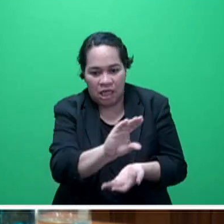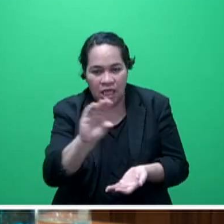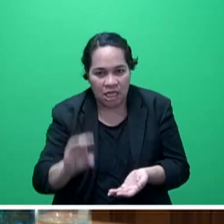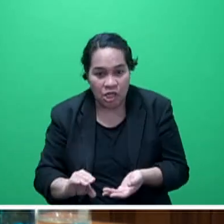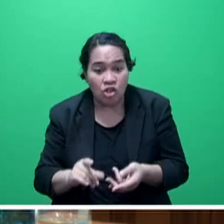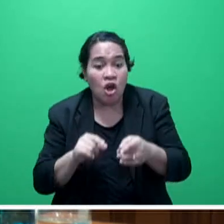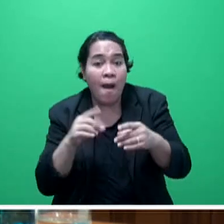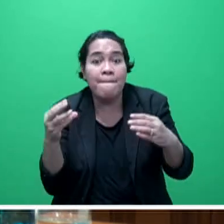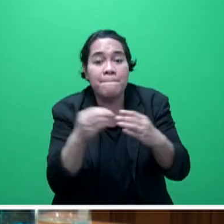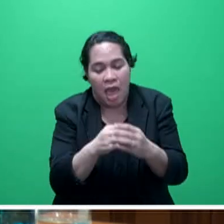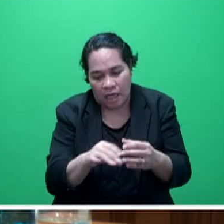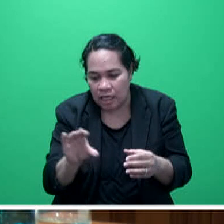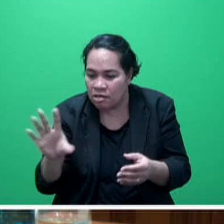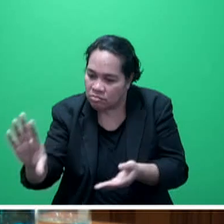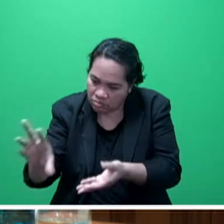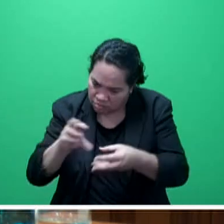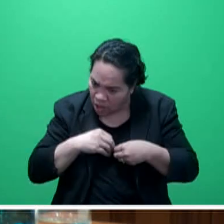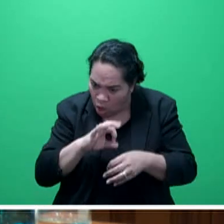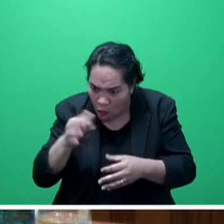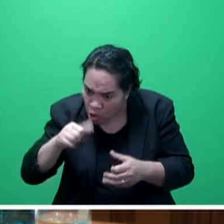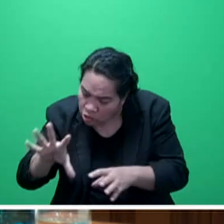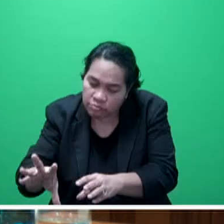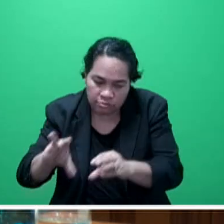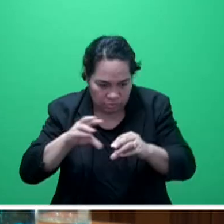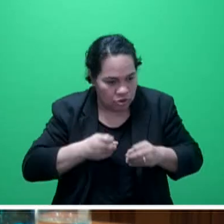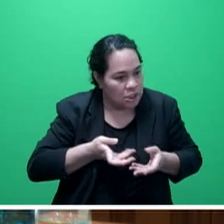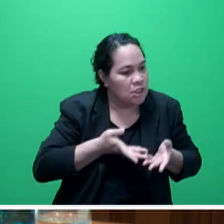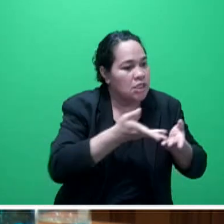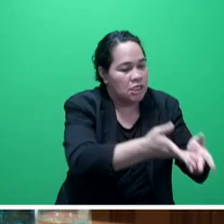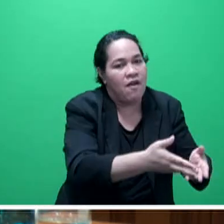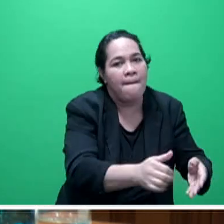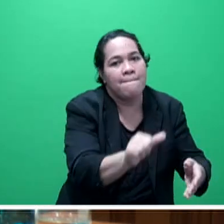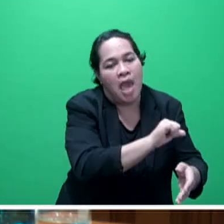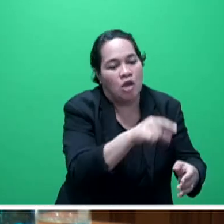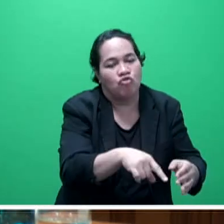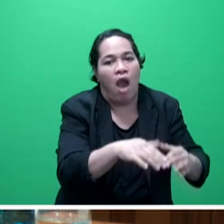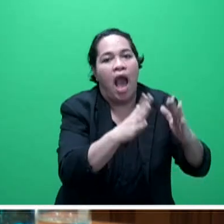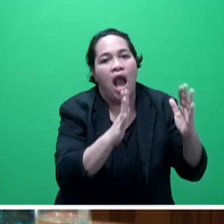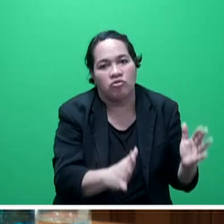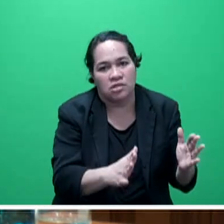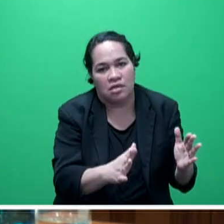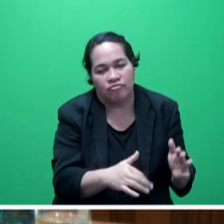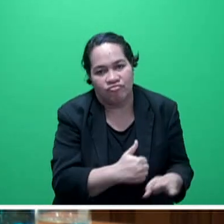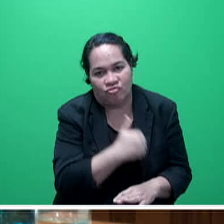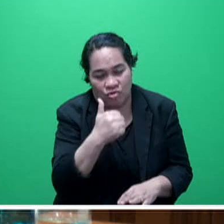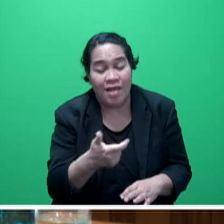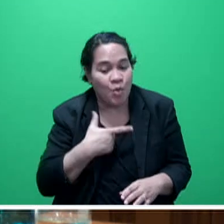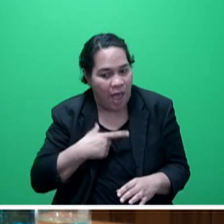banks back to Ministry of Housing. So this is how we check and ensure that the grants are utilized